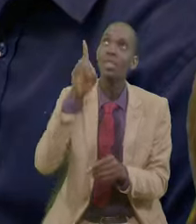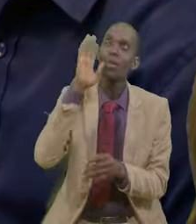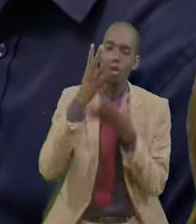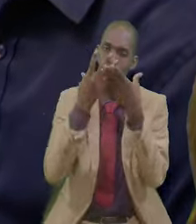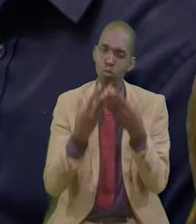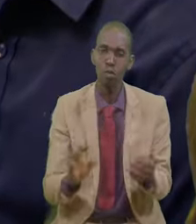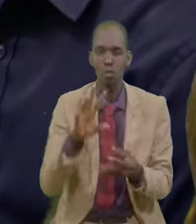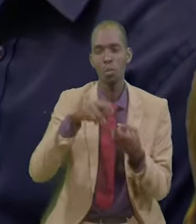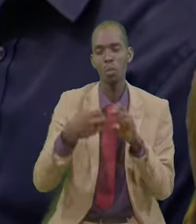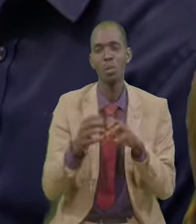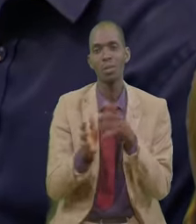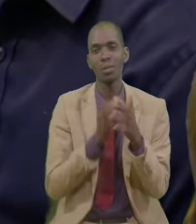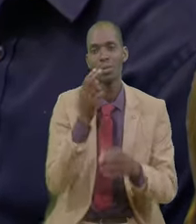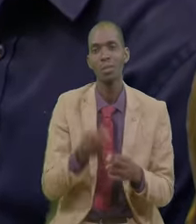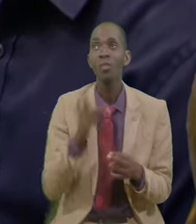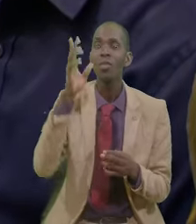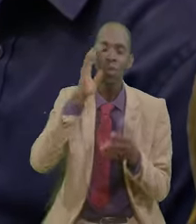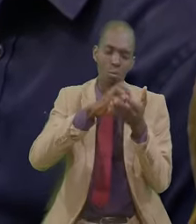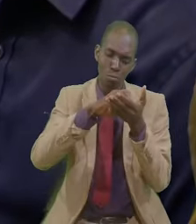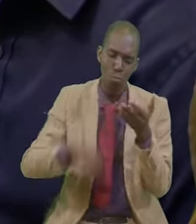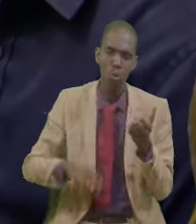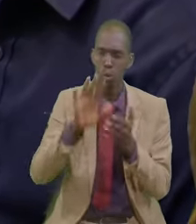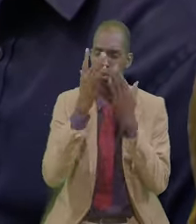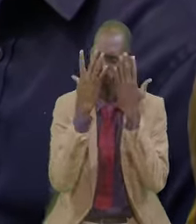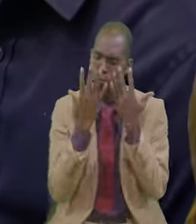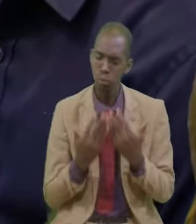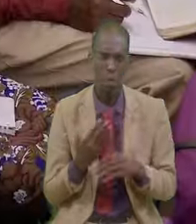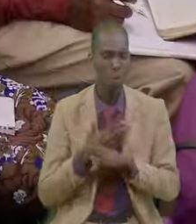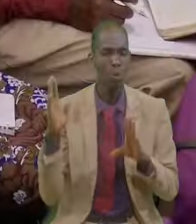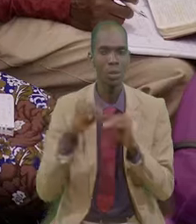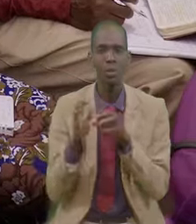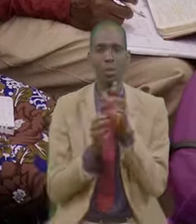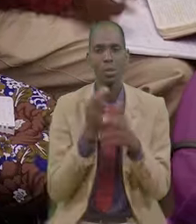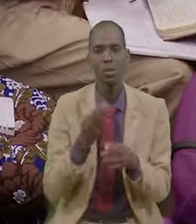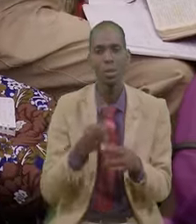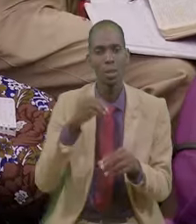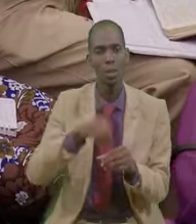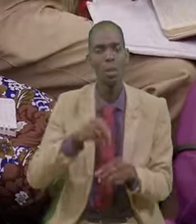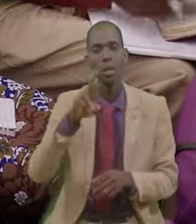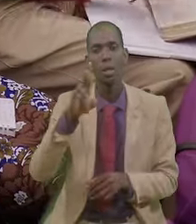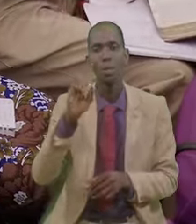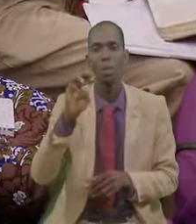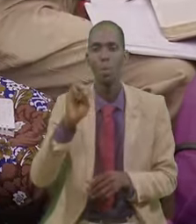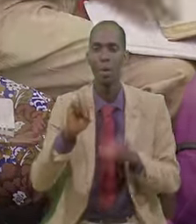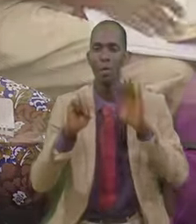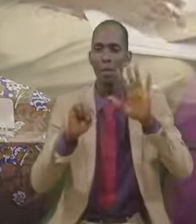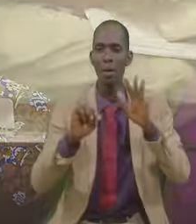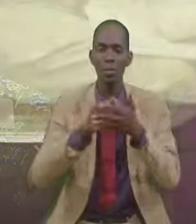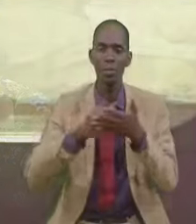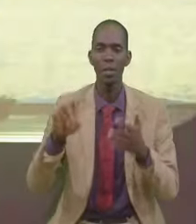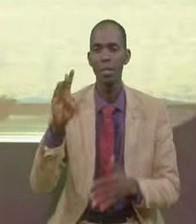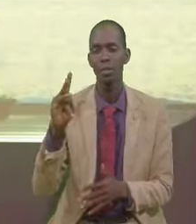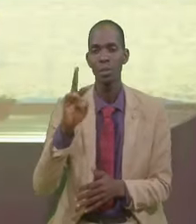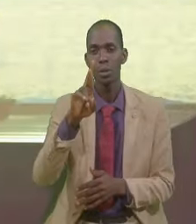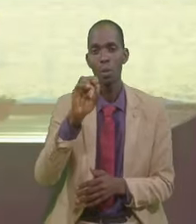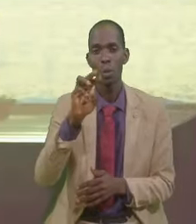problem. It will take away your sorrows. Look at chapter 5 of Romans. Romans chapter 5, I'm reading from verse